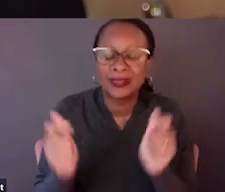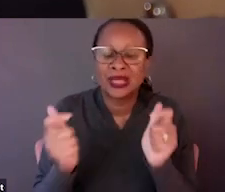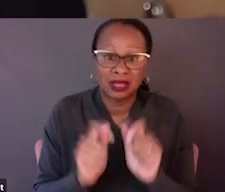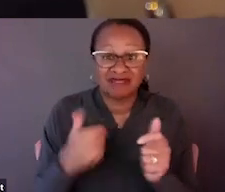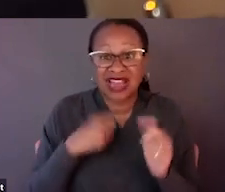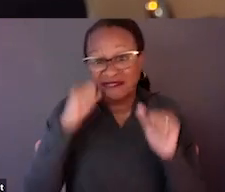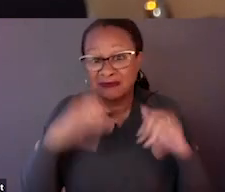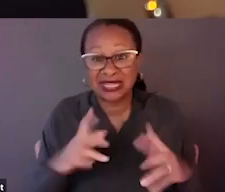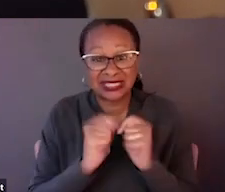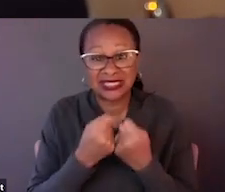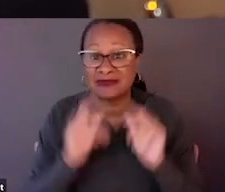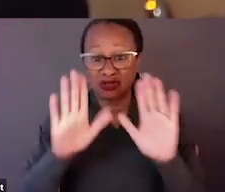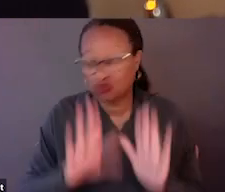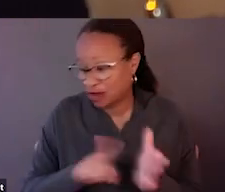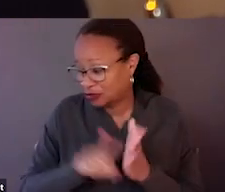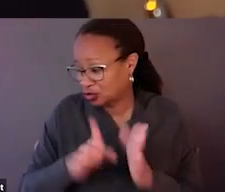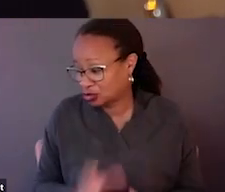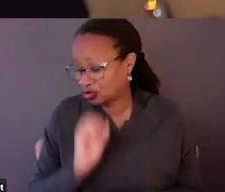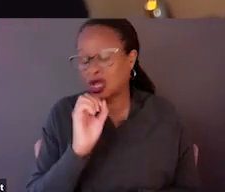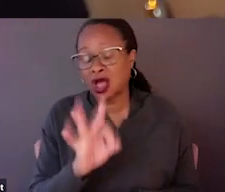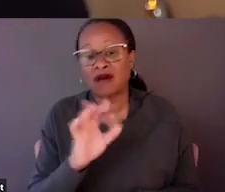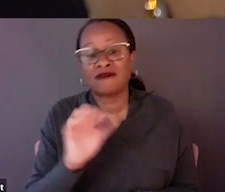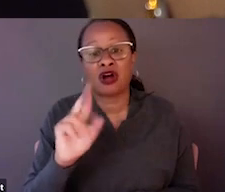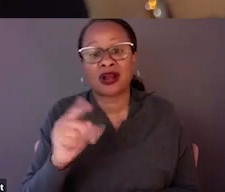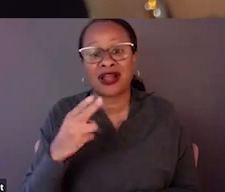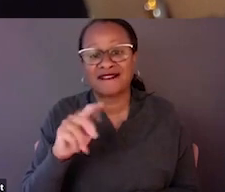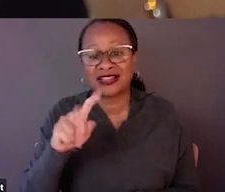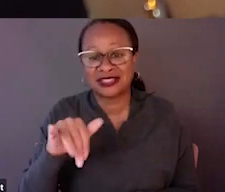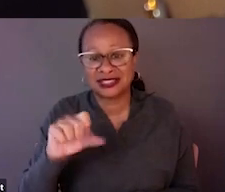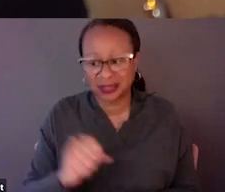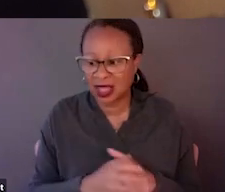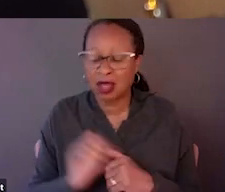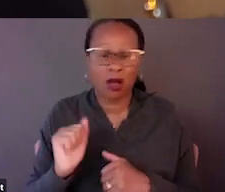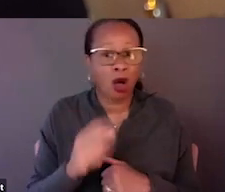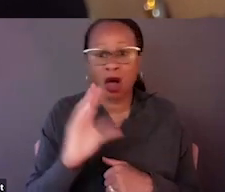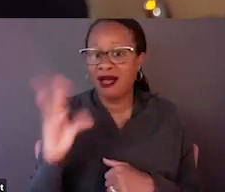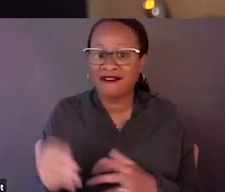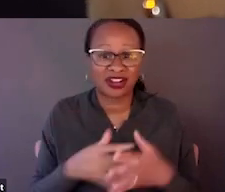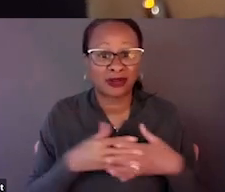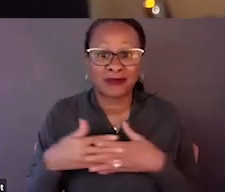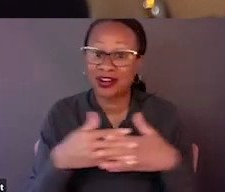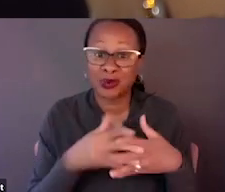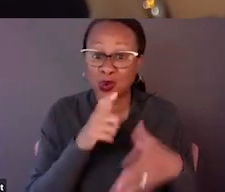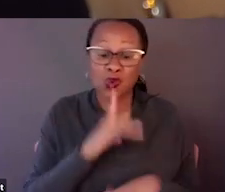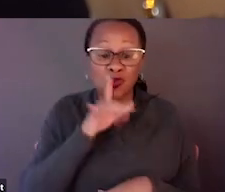of, you know, of great researchers, of archivists, you know, all African-American who really,